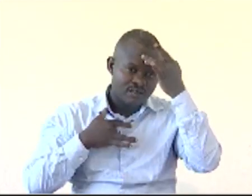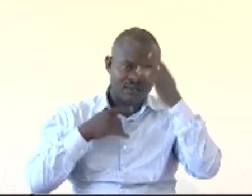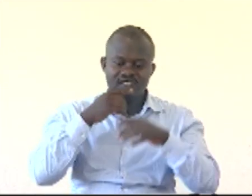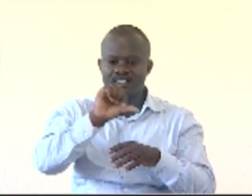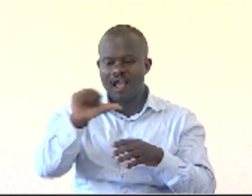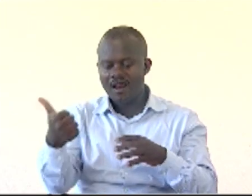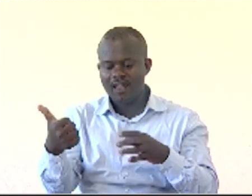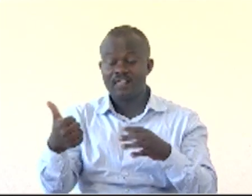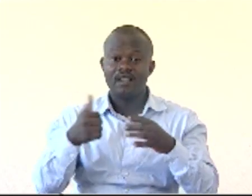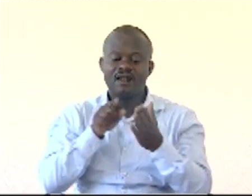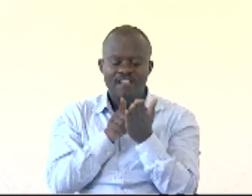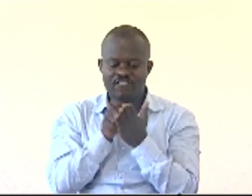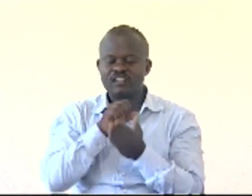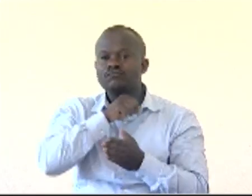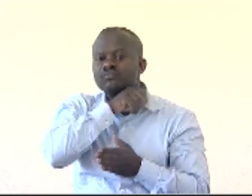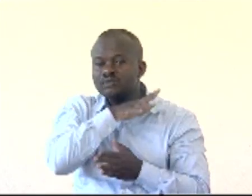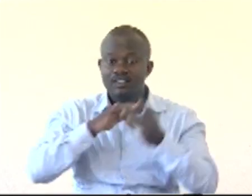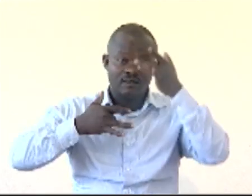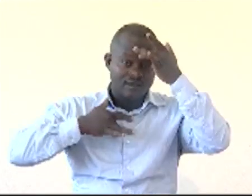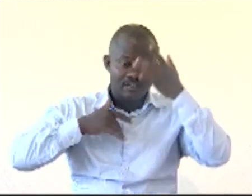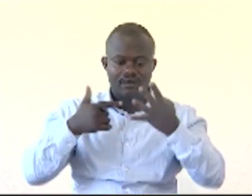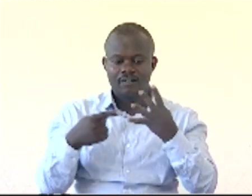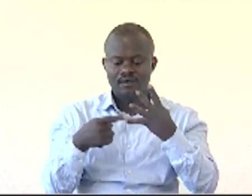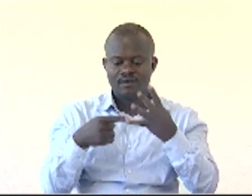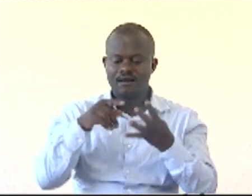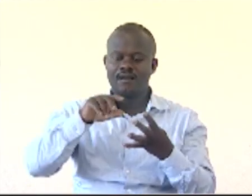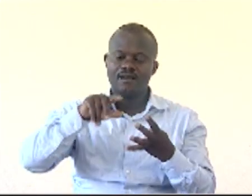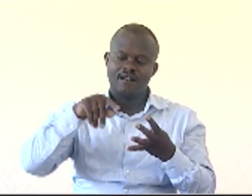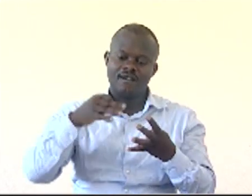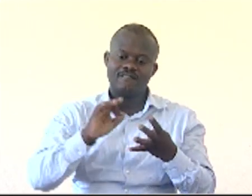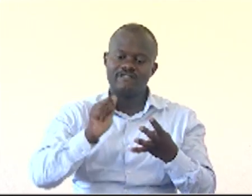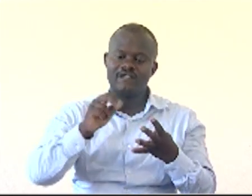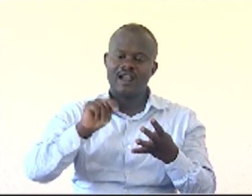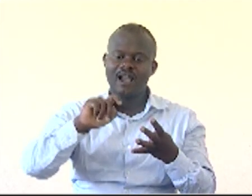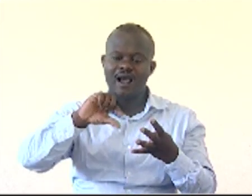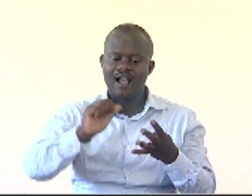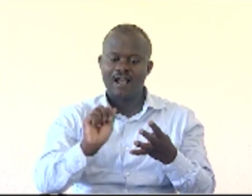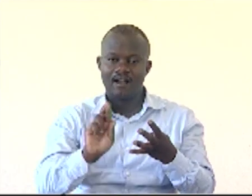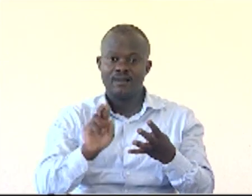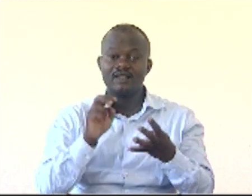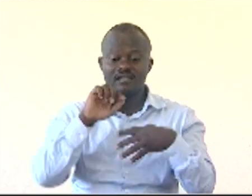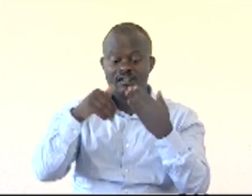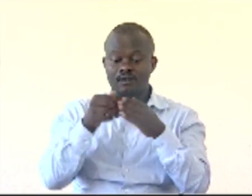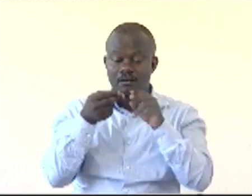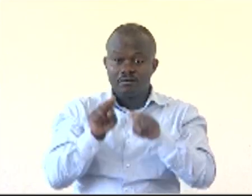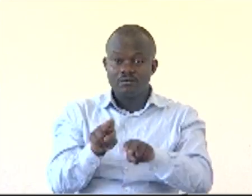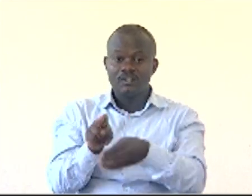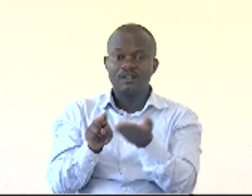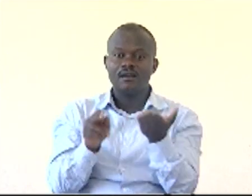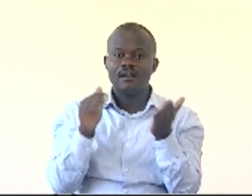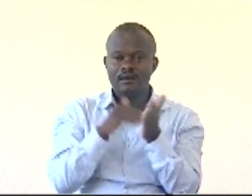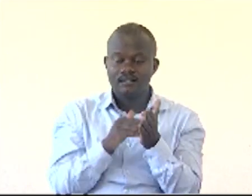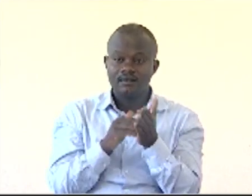another infectious disease. Then we have fungi. Fungi can cause diseases like ringworms